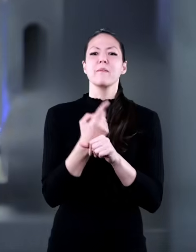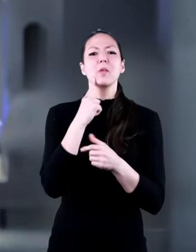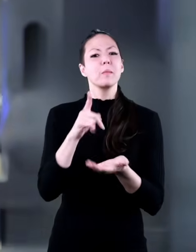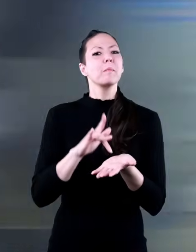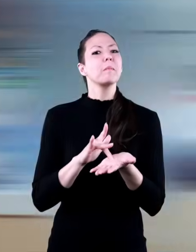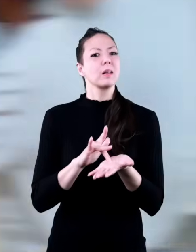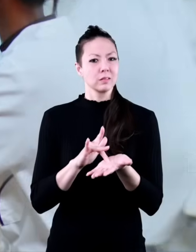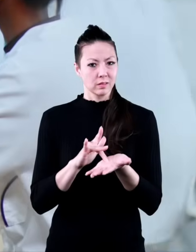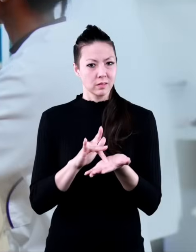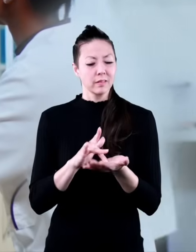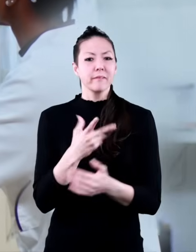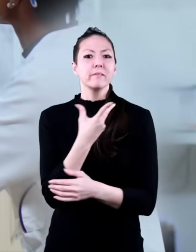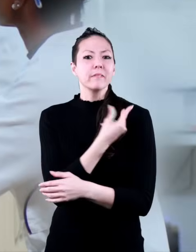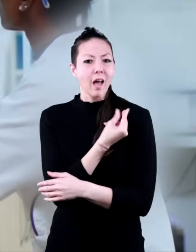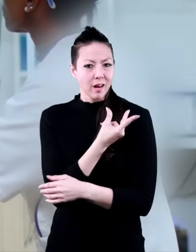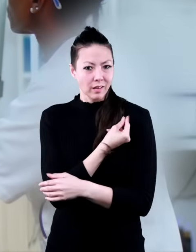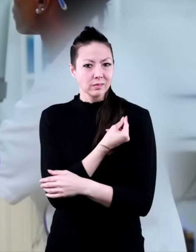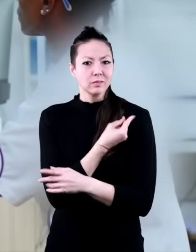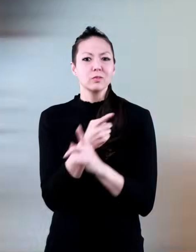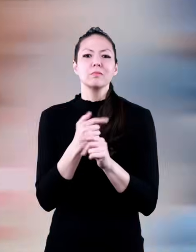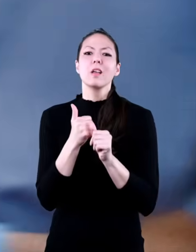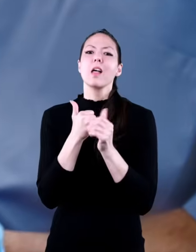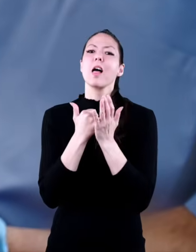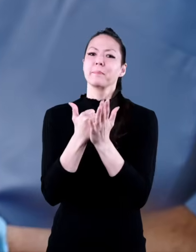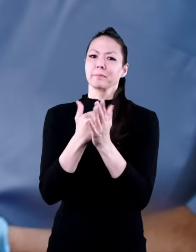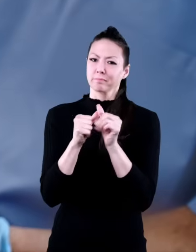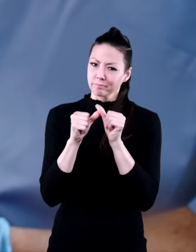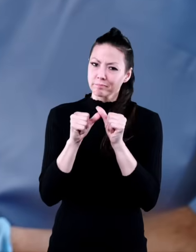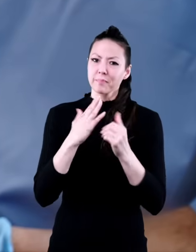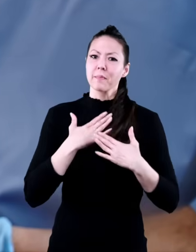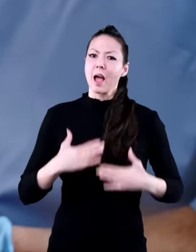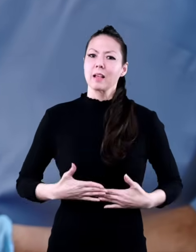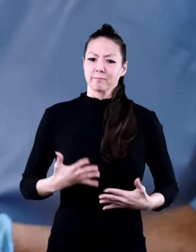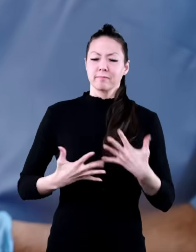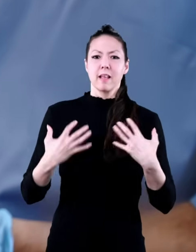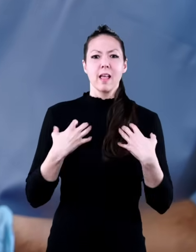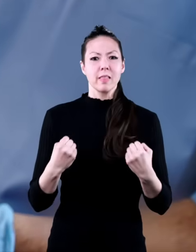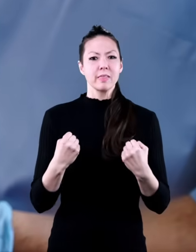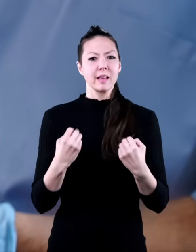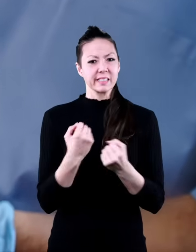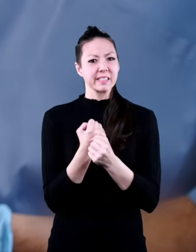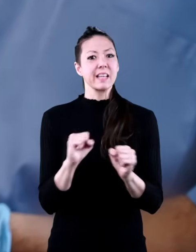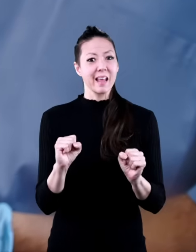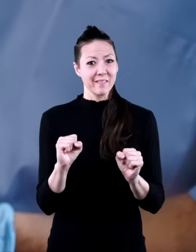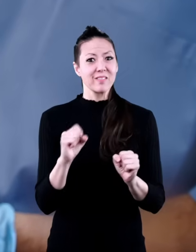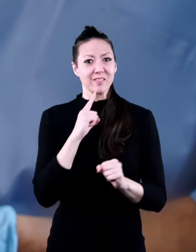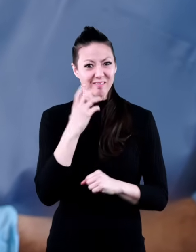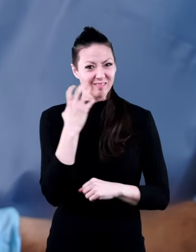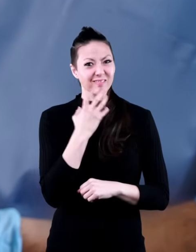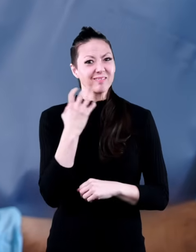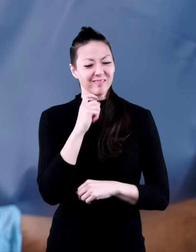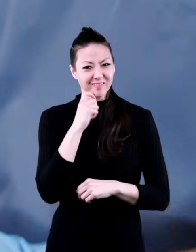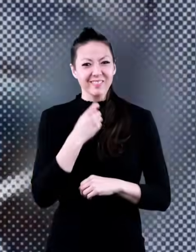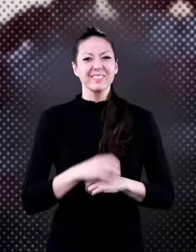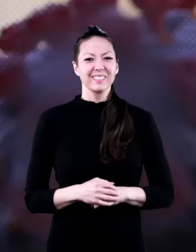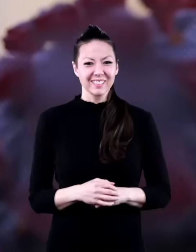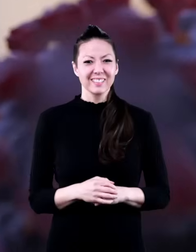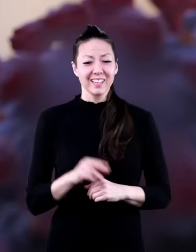used to make medicines and vaccines which help keep your body healthy and safe pretty cool right